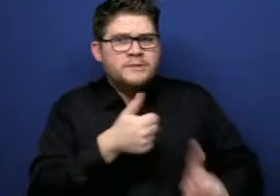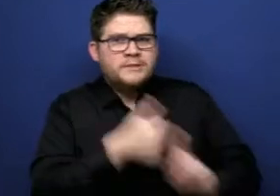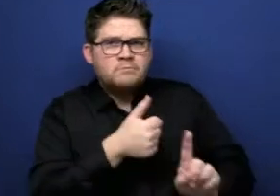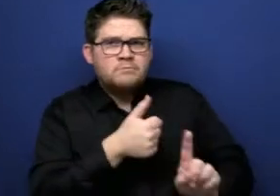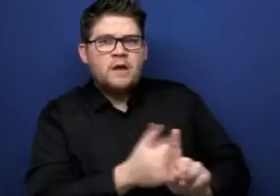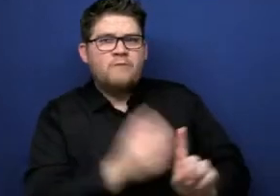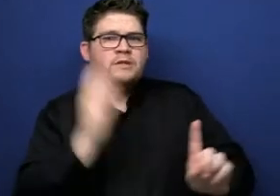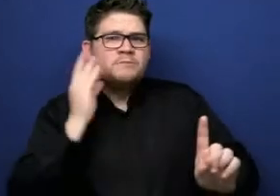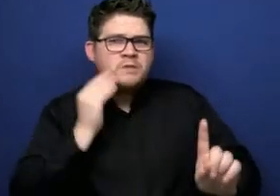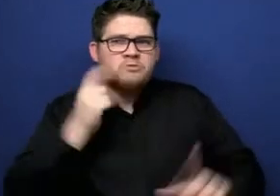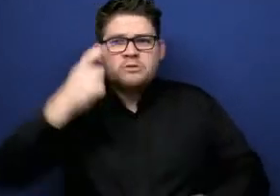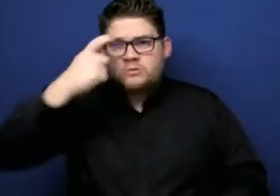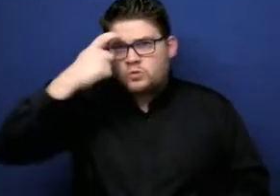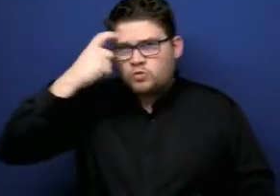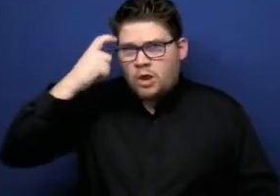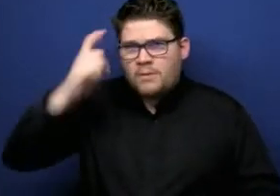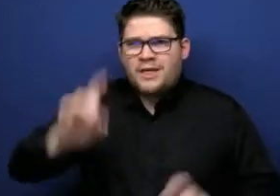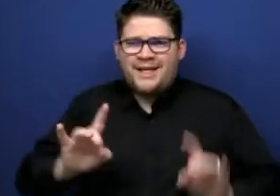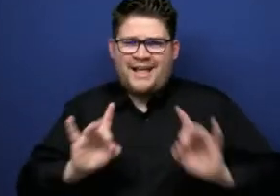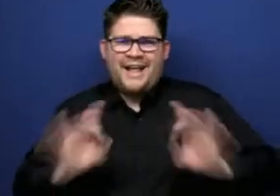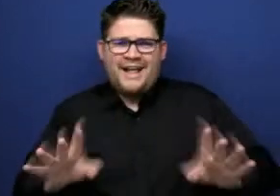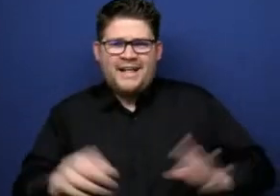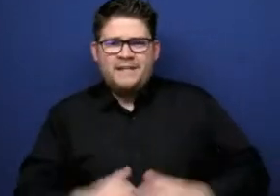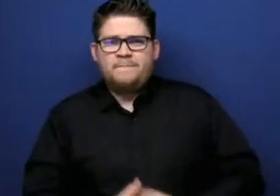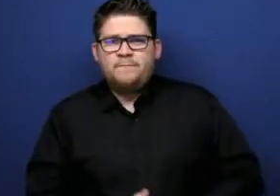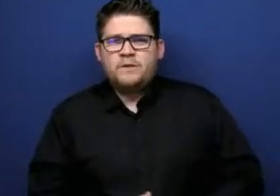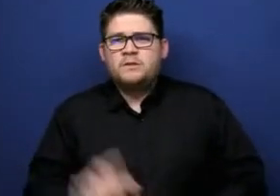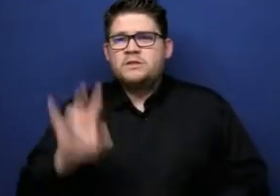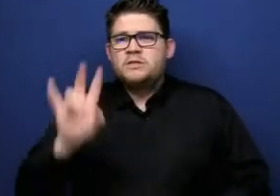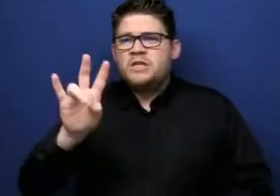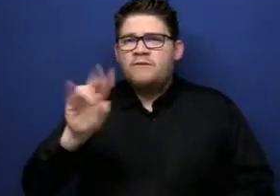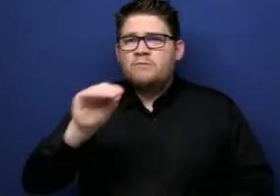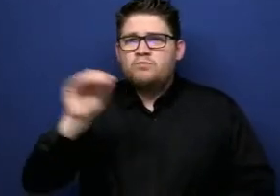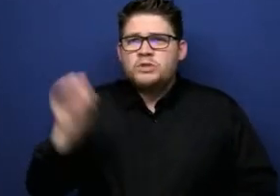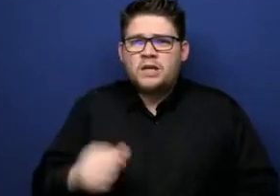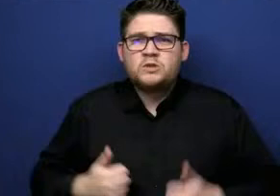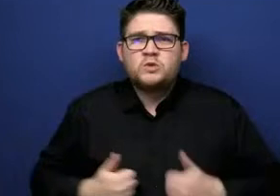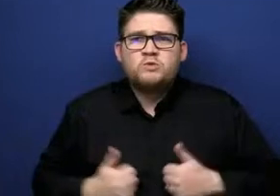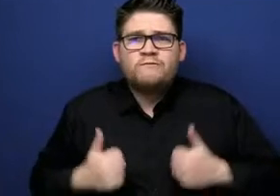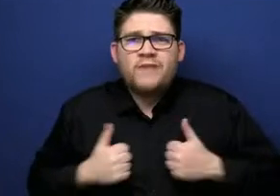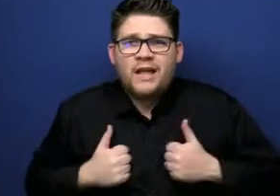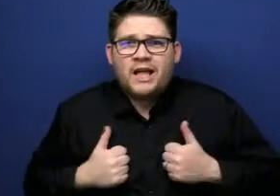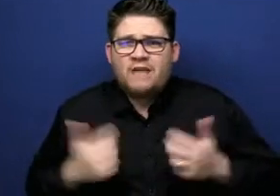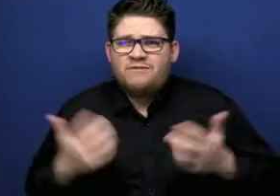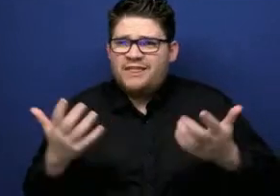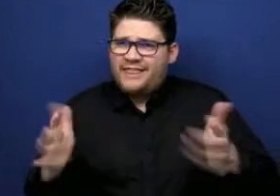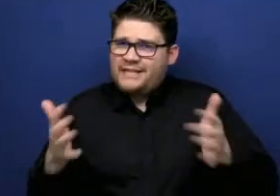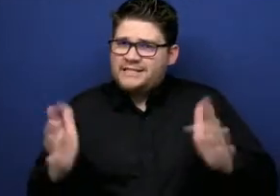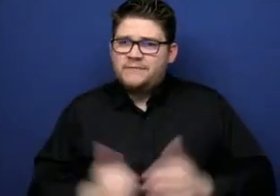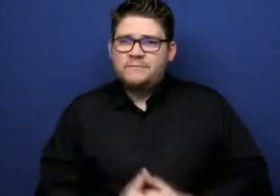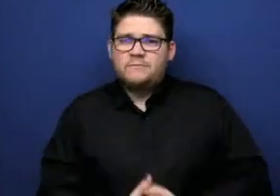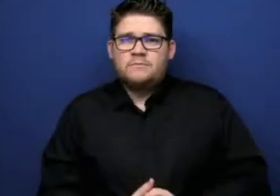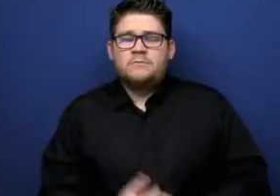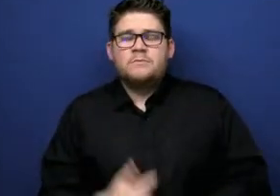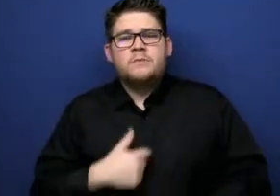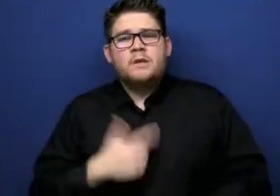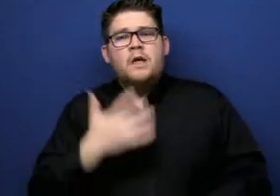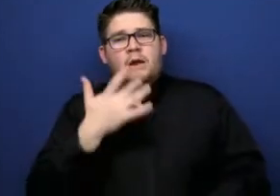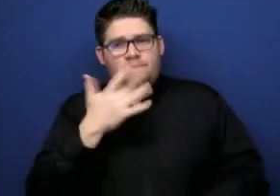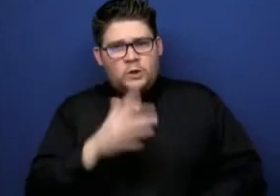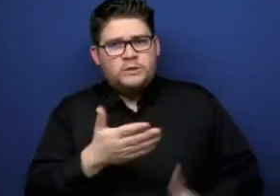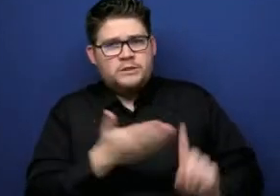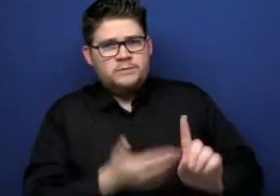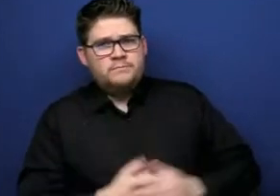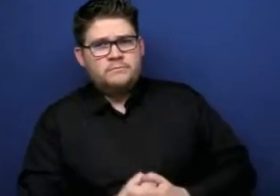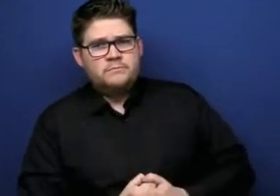survived. I was particularly fortunate to be hidden with compassionate Christians in the Hague, Holland,